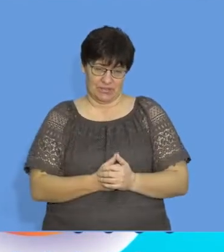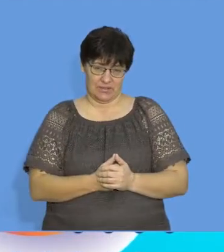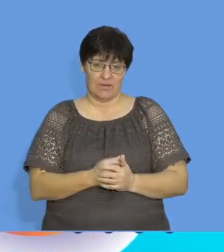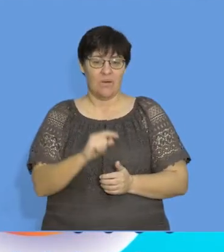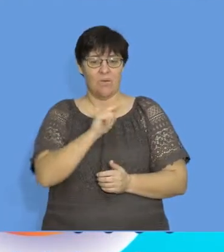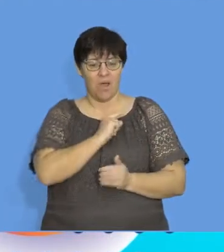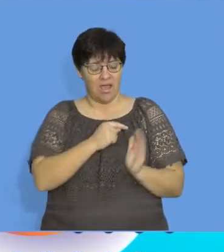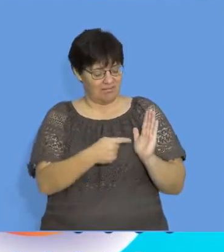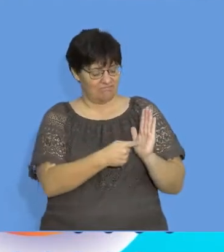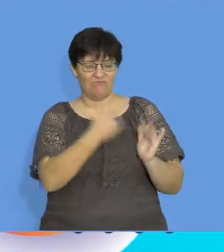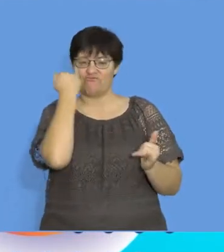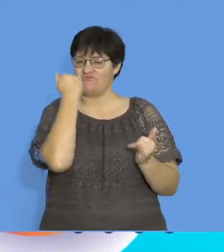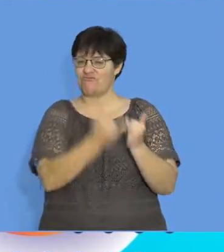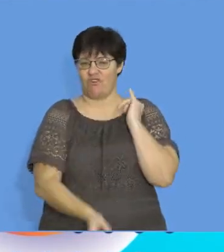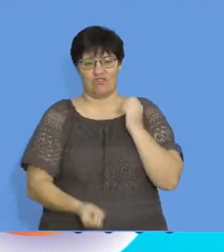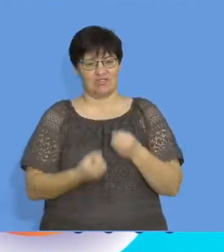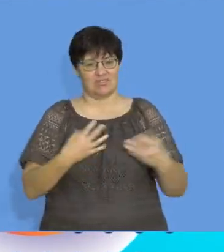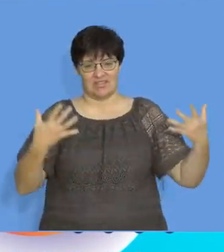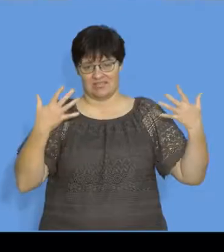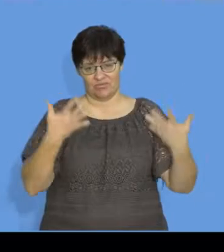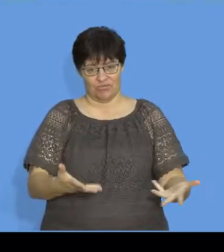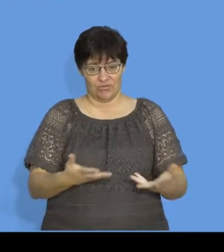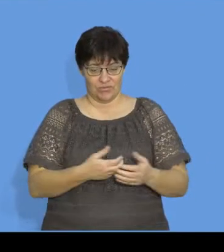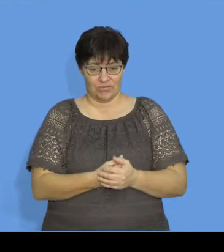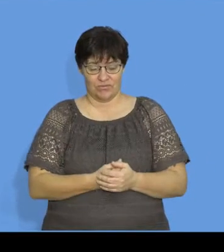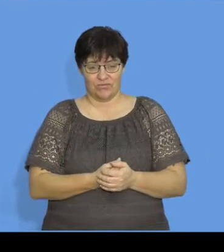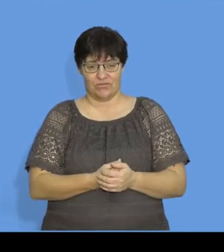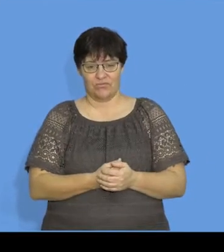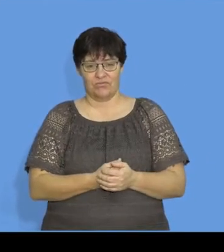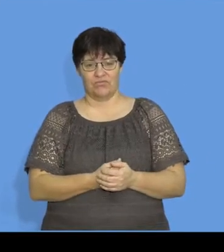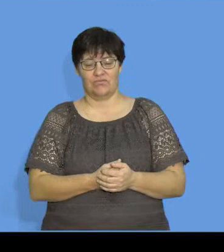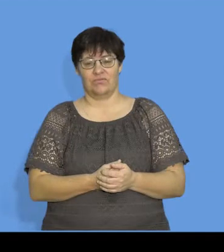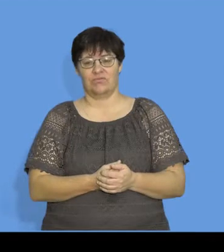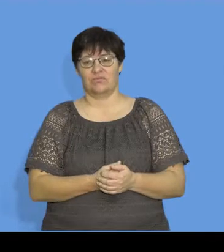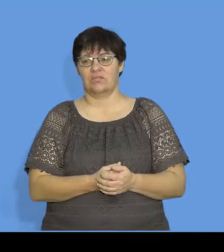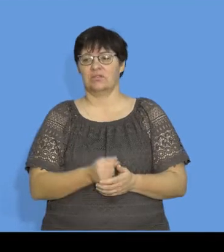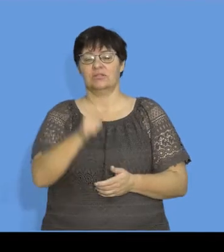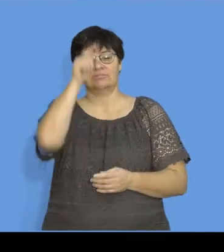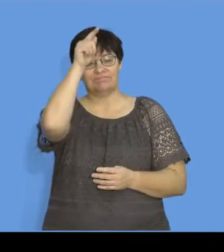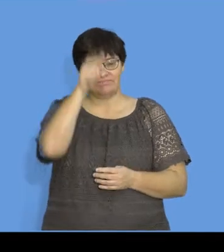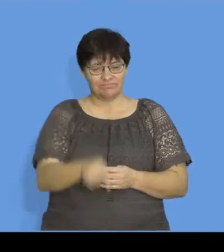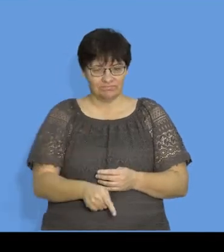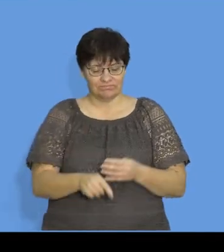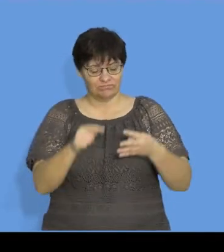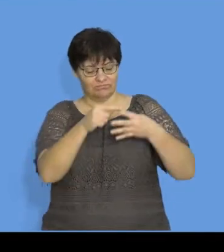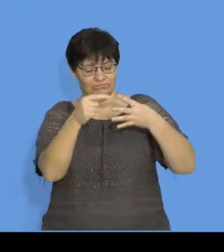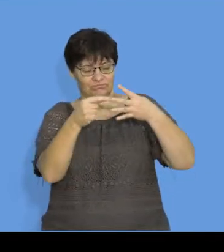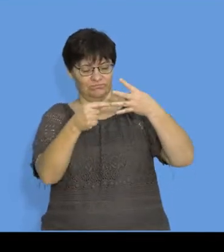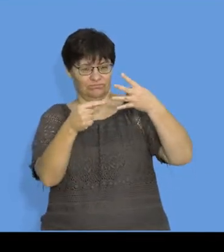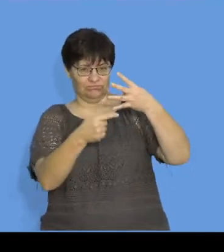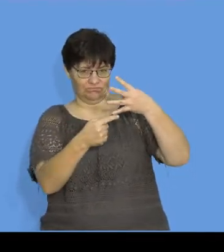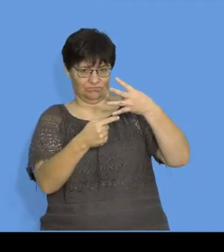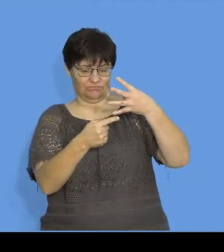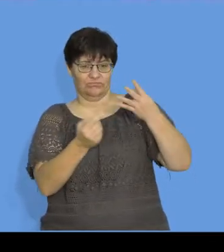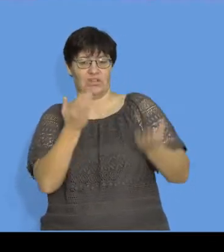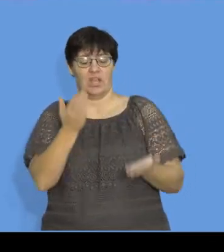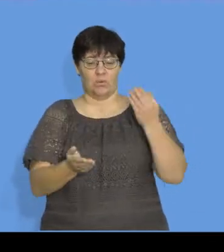you're starting from the wrong point. Okay? So, these are our 4